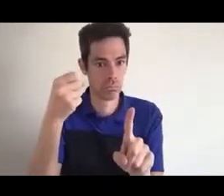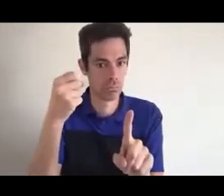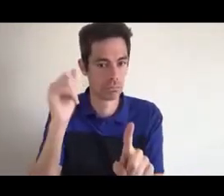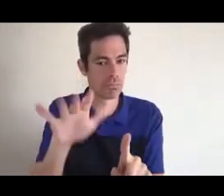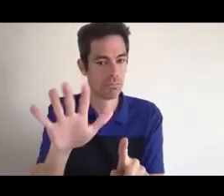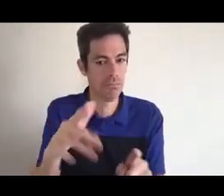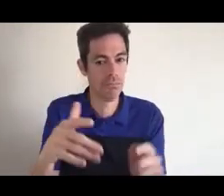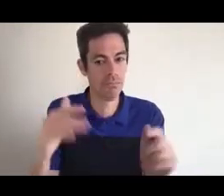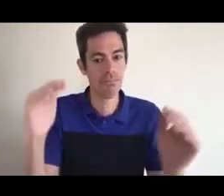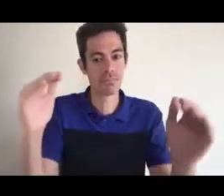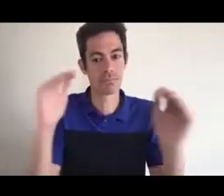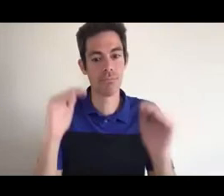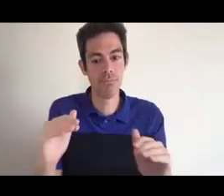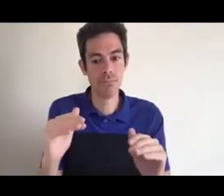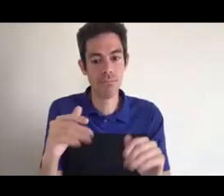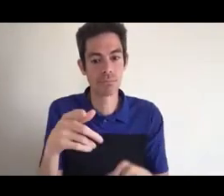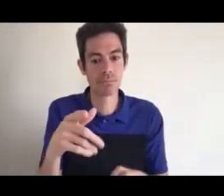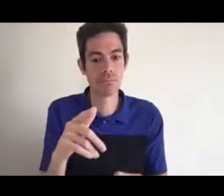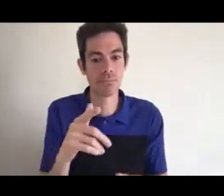blue.